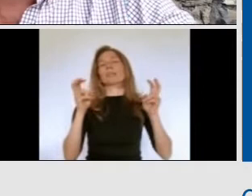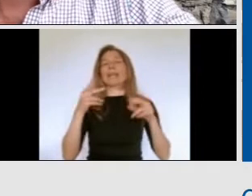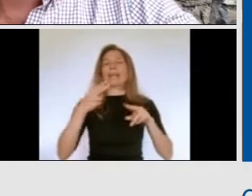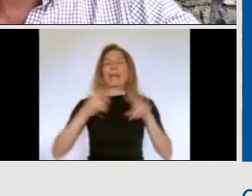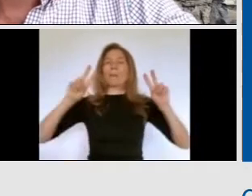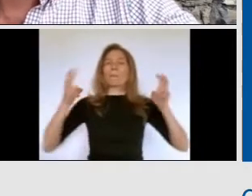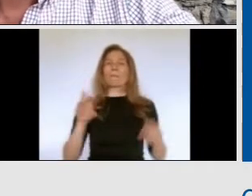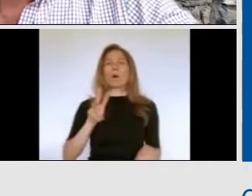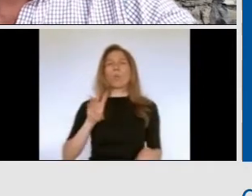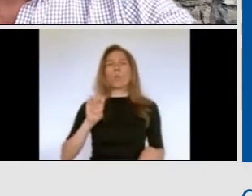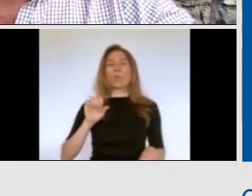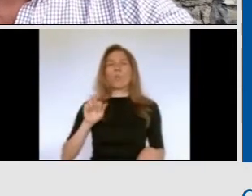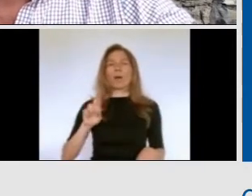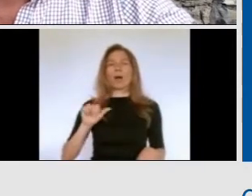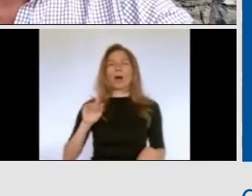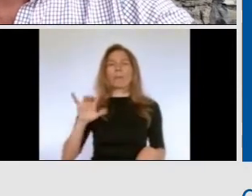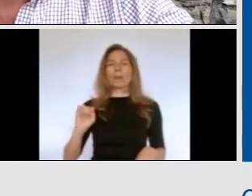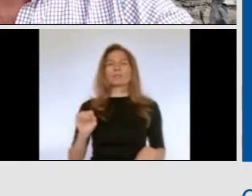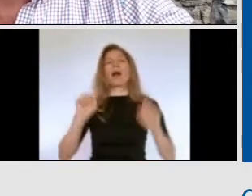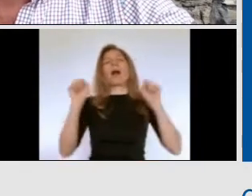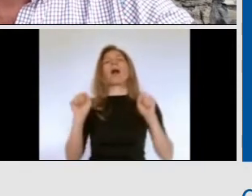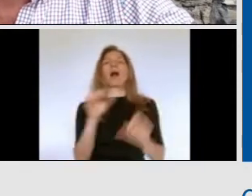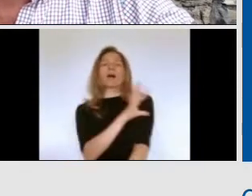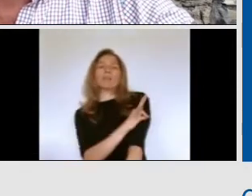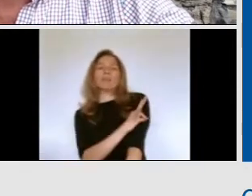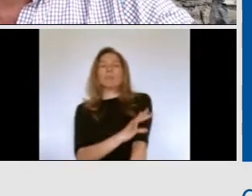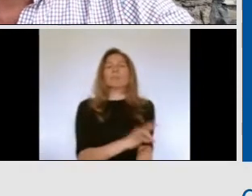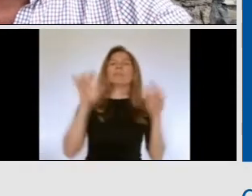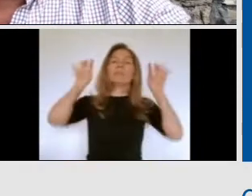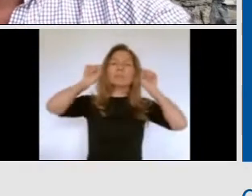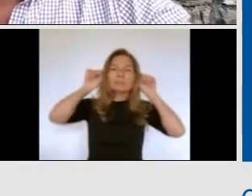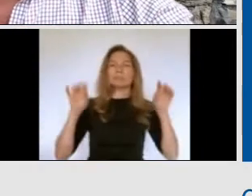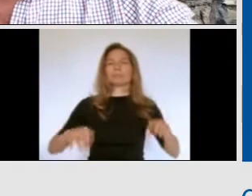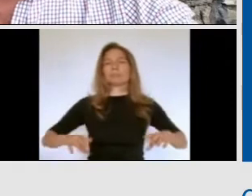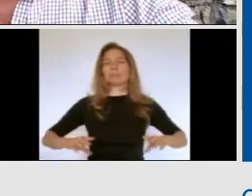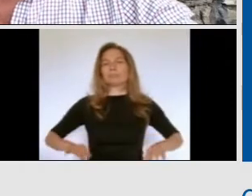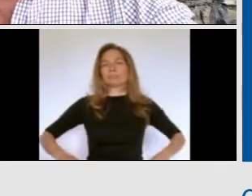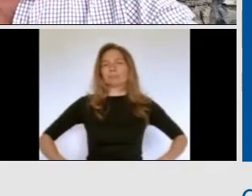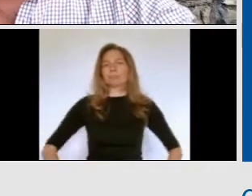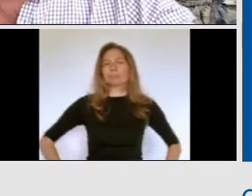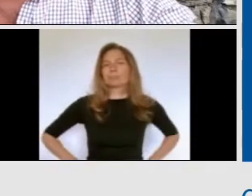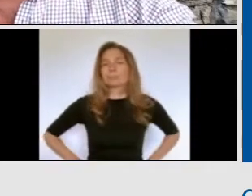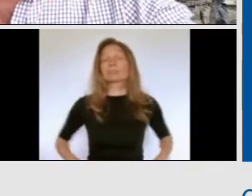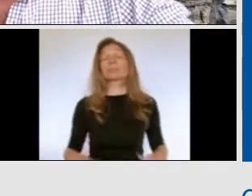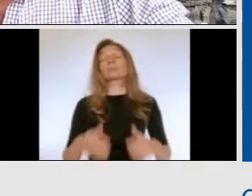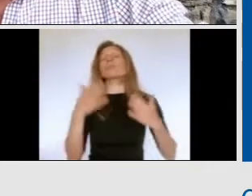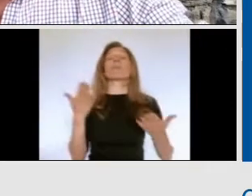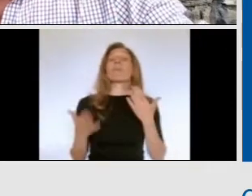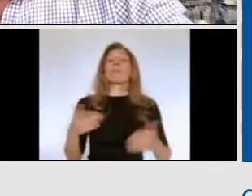wearing sensors. These sensors could look at vital signs. So for instance, it may